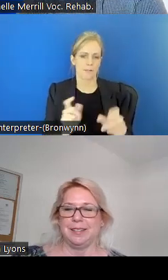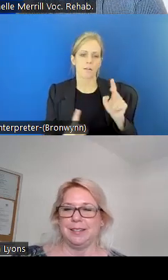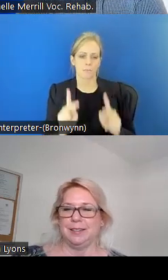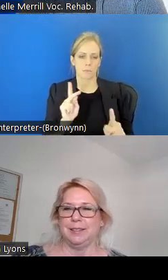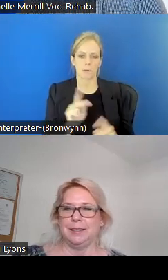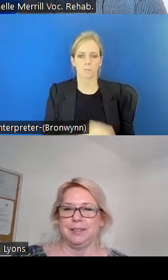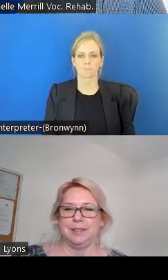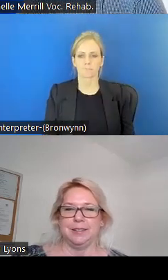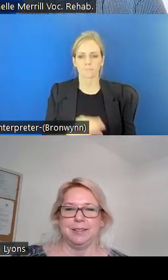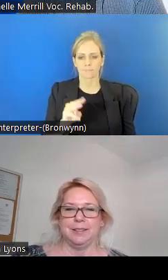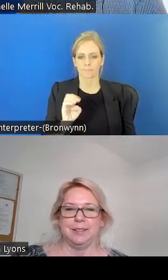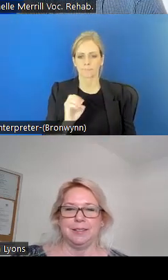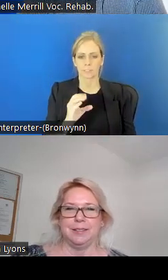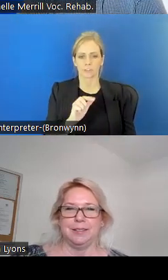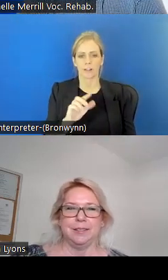Thank you, everyone.